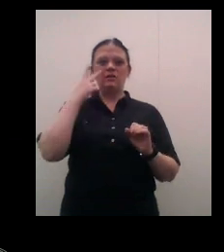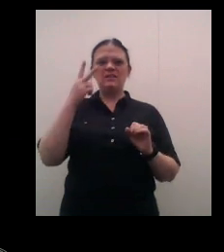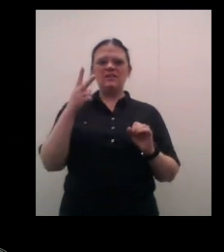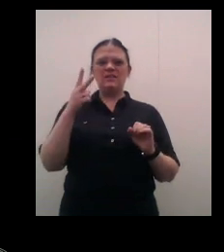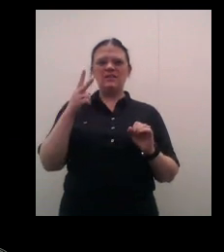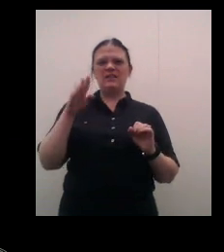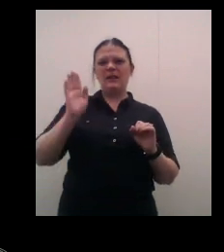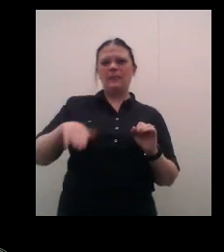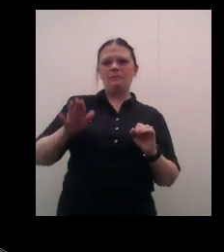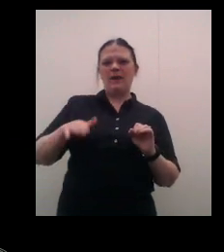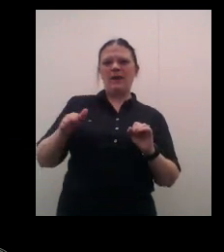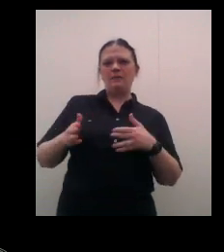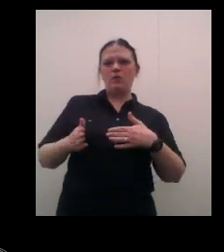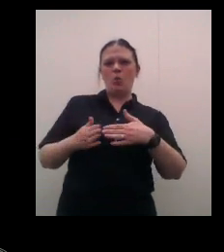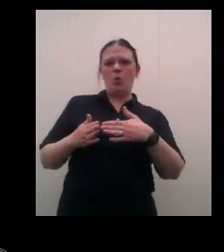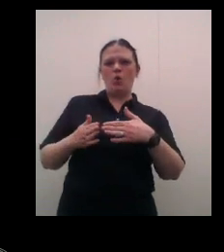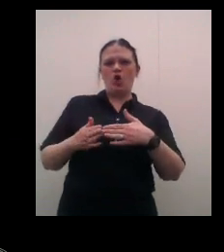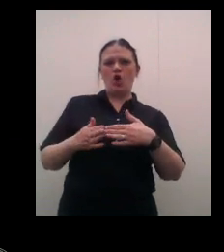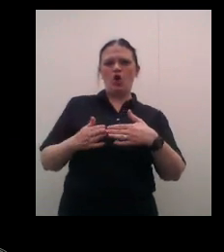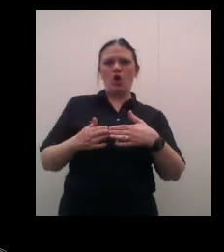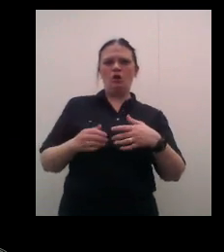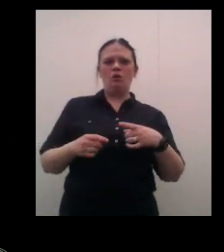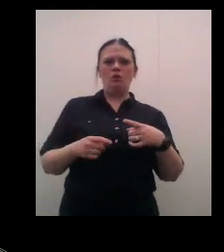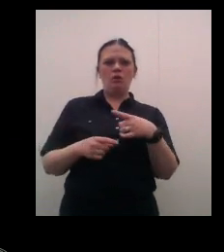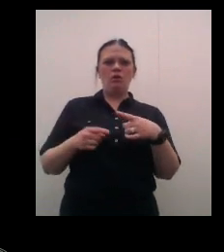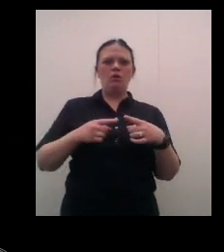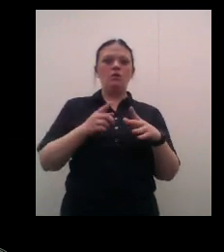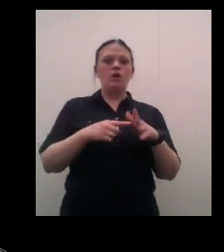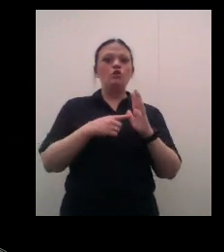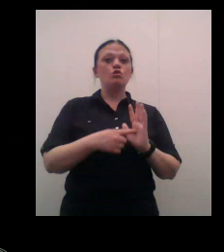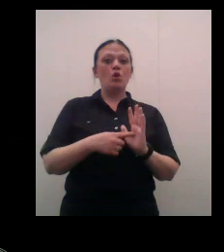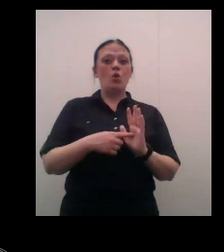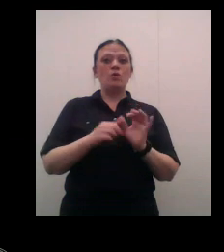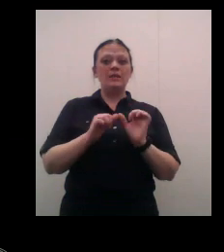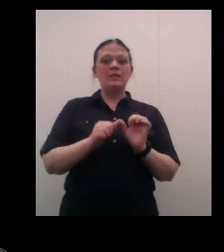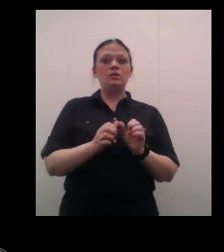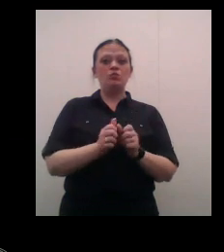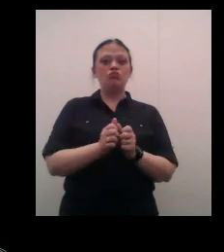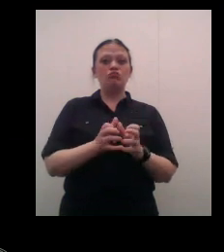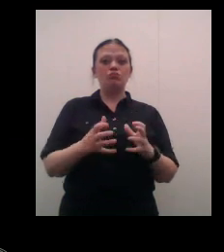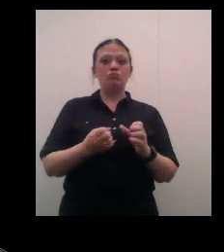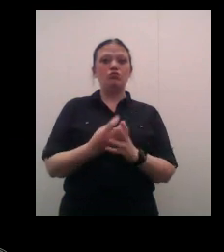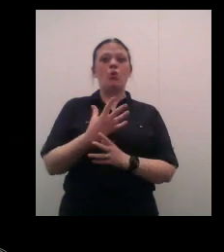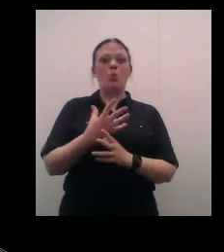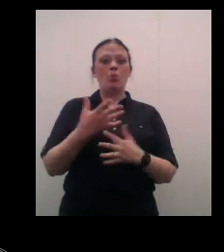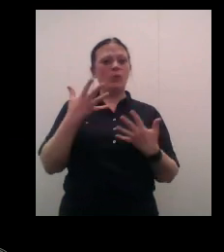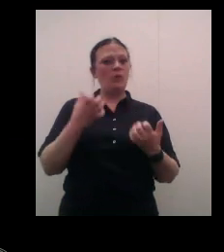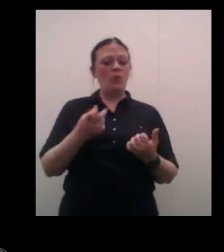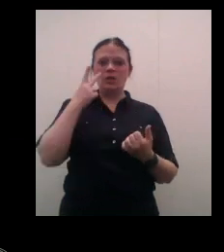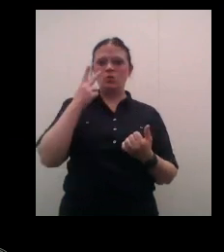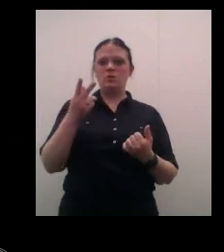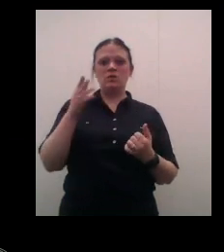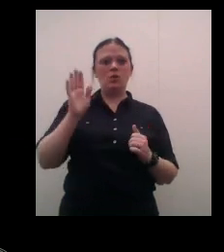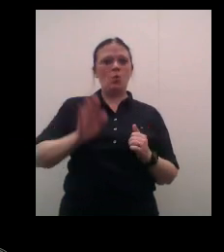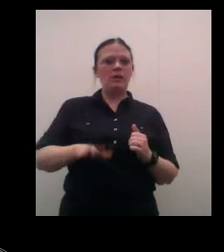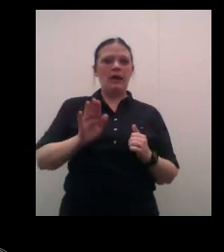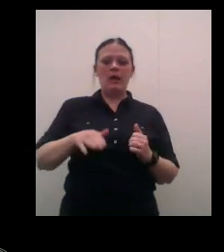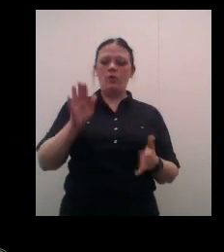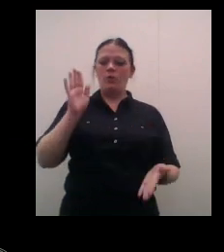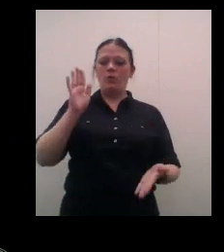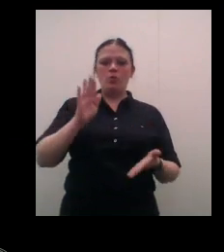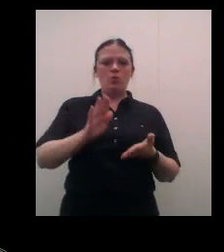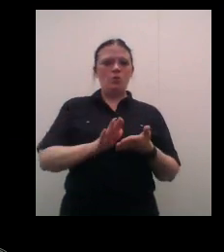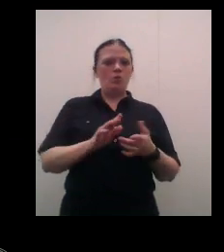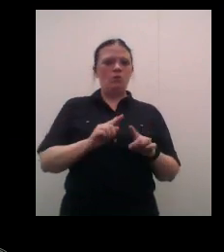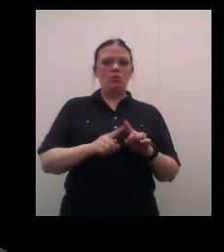in the bottom corner, which shows the continued growth of cases. We want to see that kind of dull down, where we're not seeing that continue line. We just